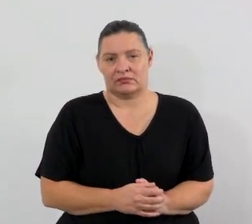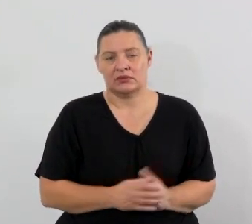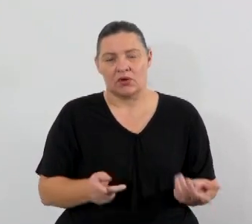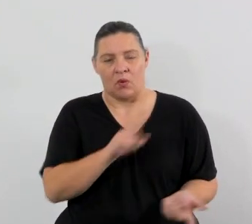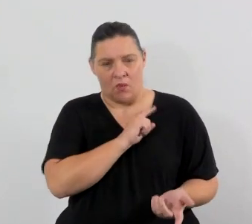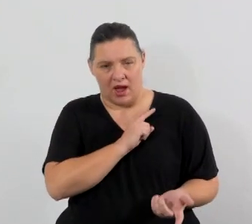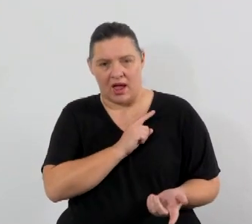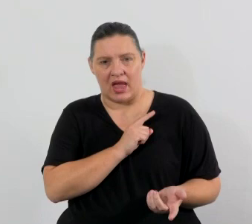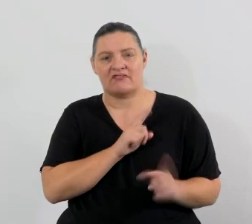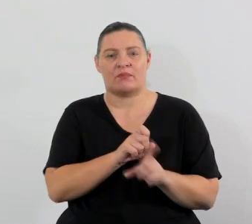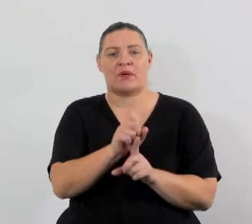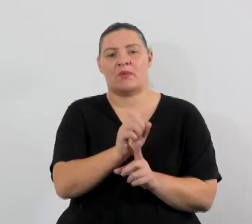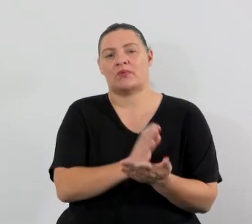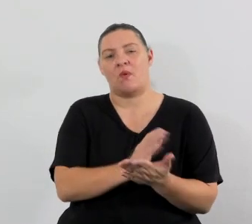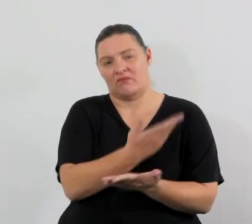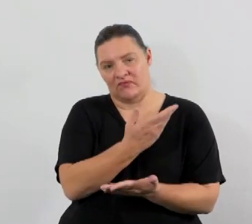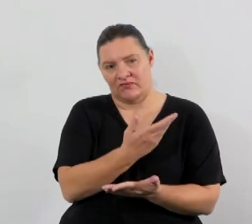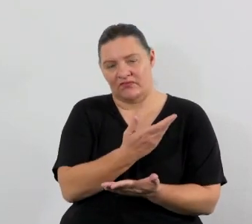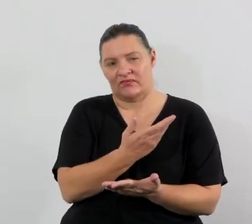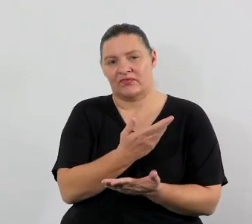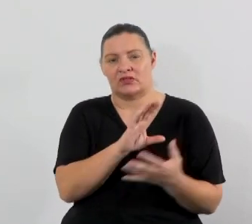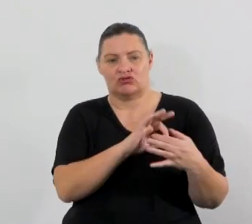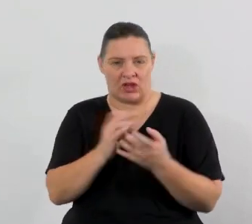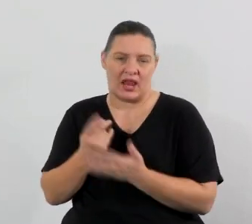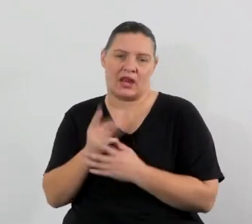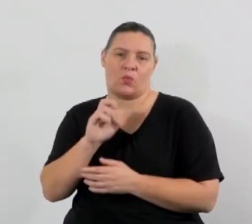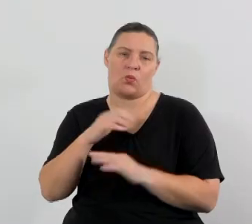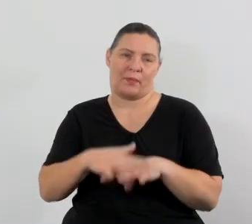to be taken away from the food chain and the food web.